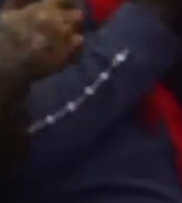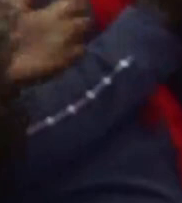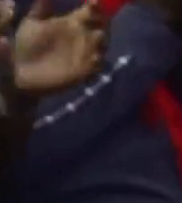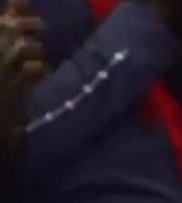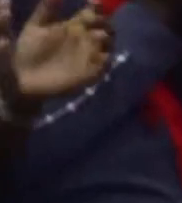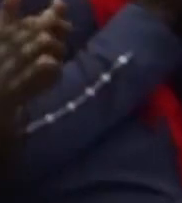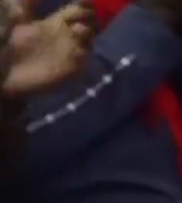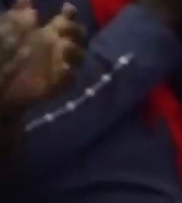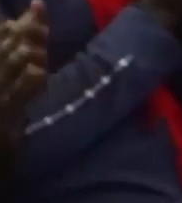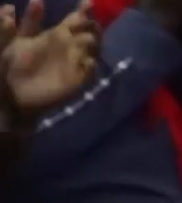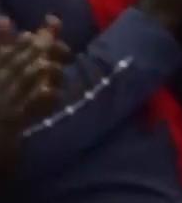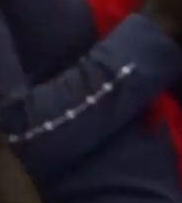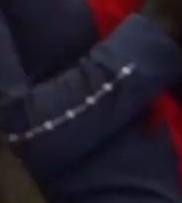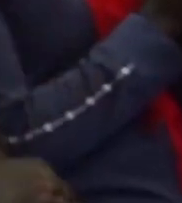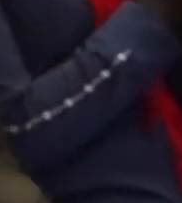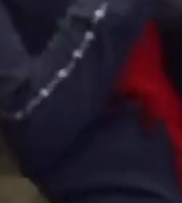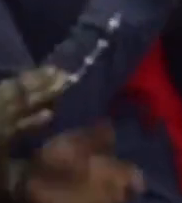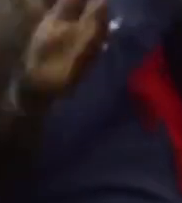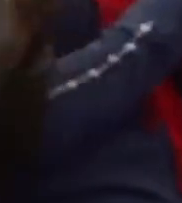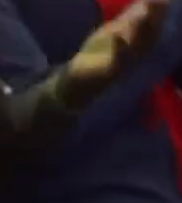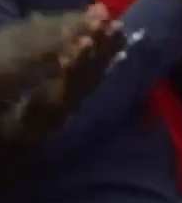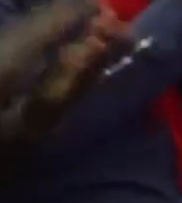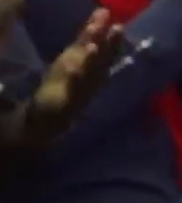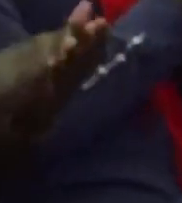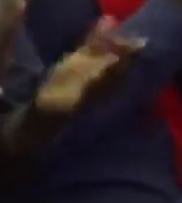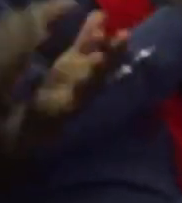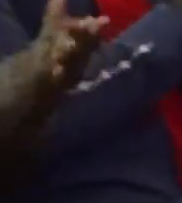Make a joyful noise like you really believe.